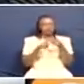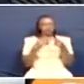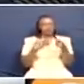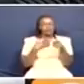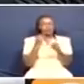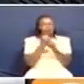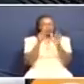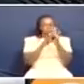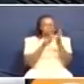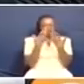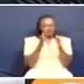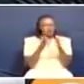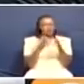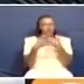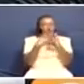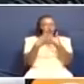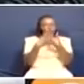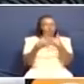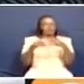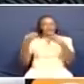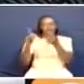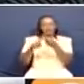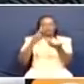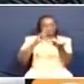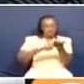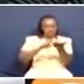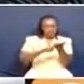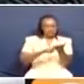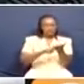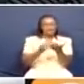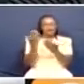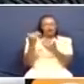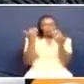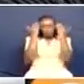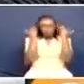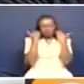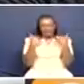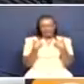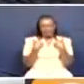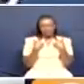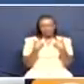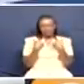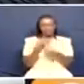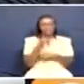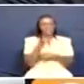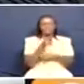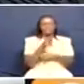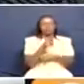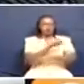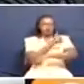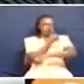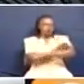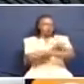The copies were availed to the registry and I hope they are with the court. This is an authority